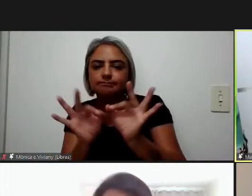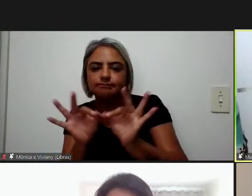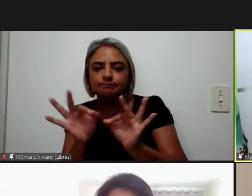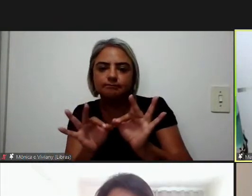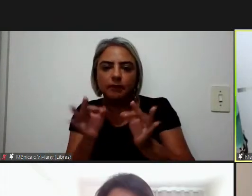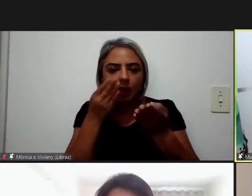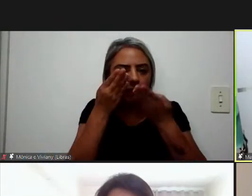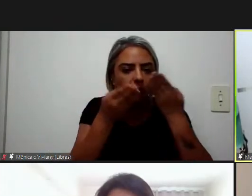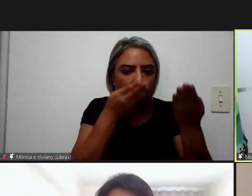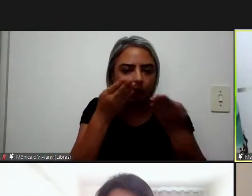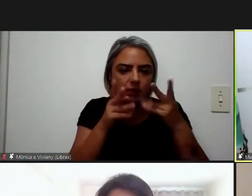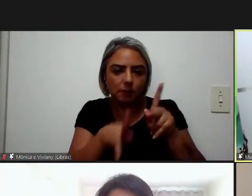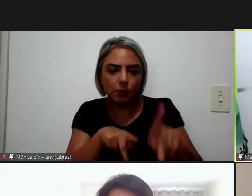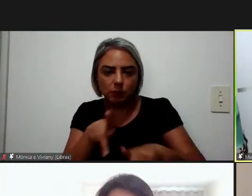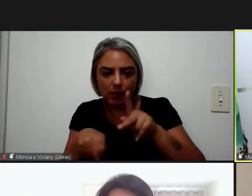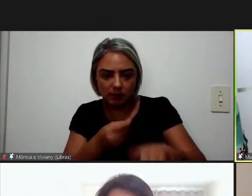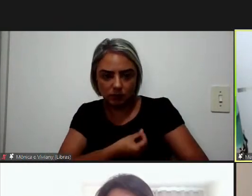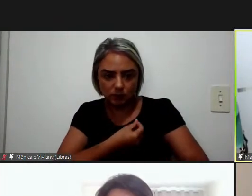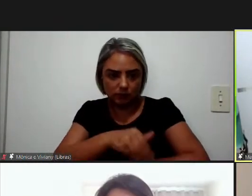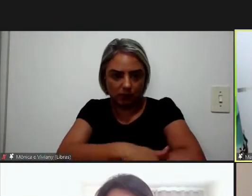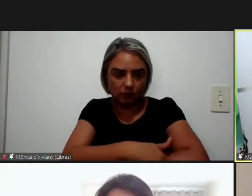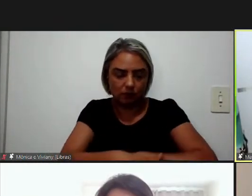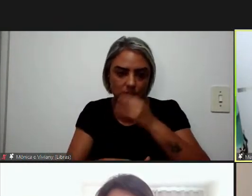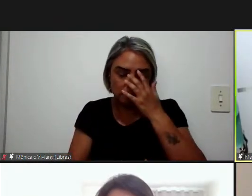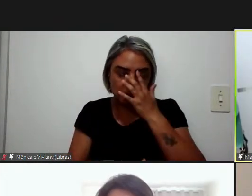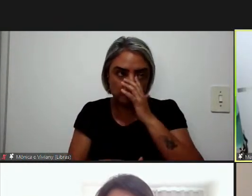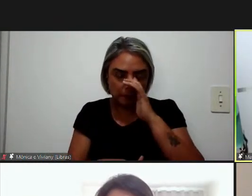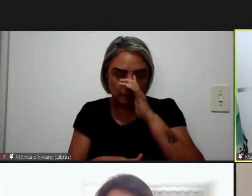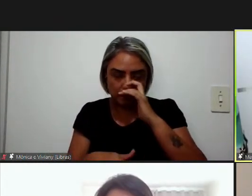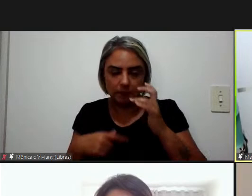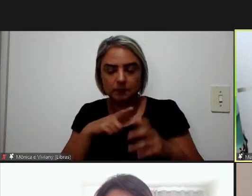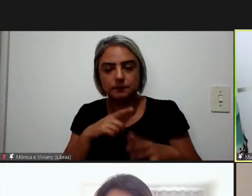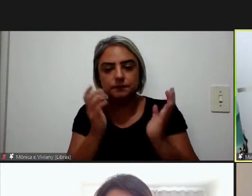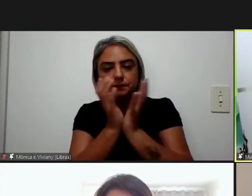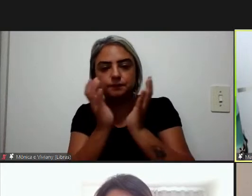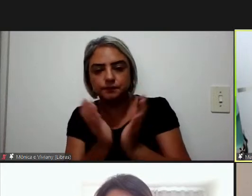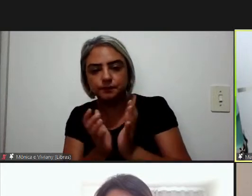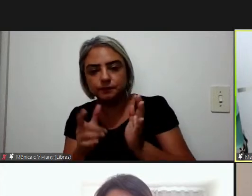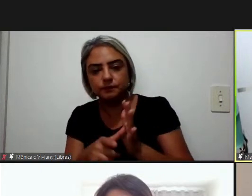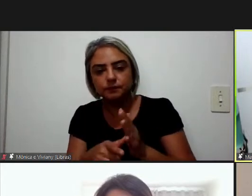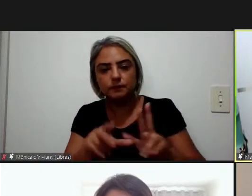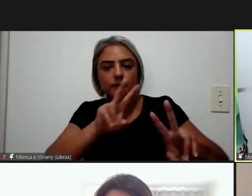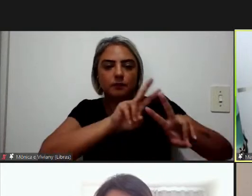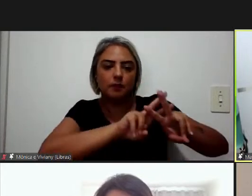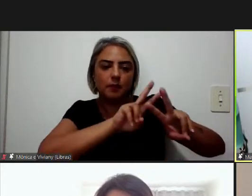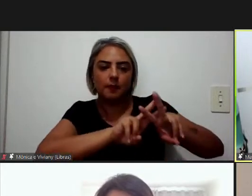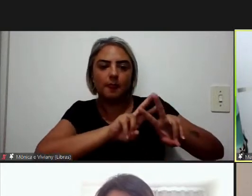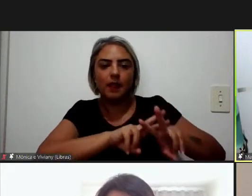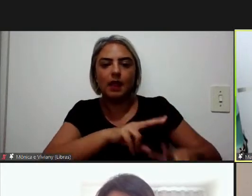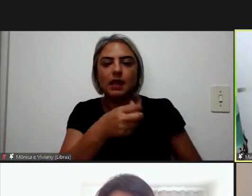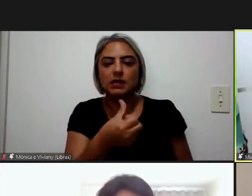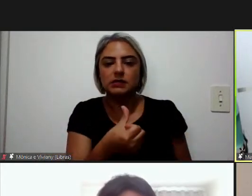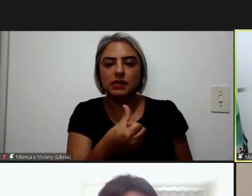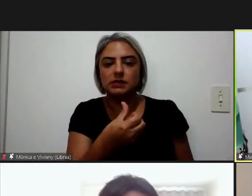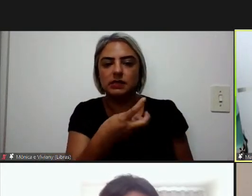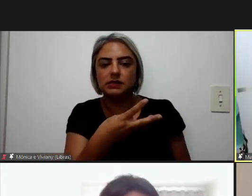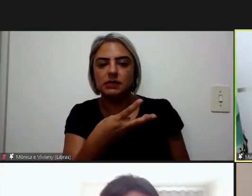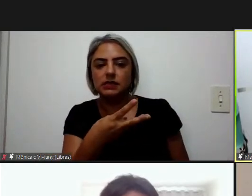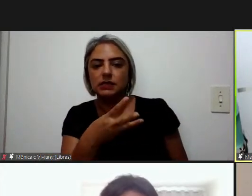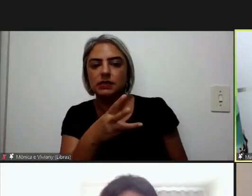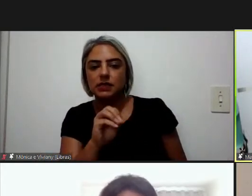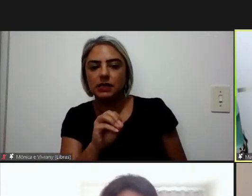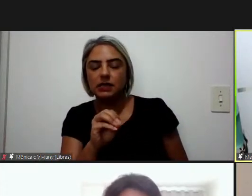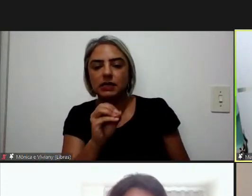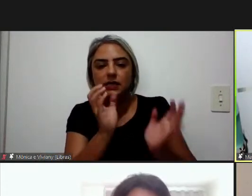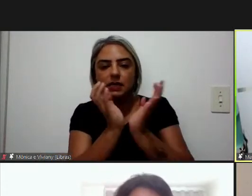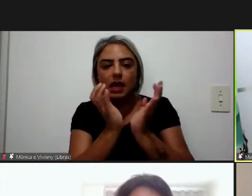So the system has it to support a homeless population. We have people